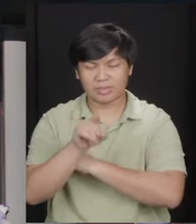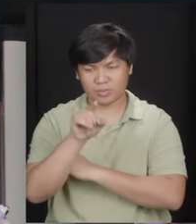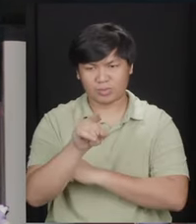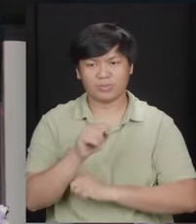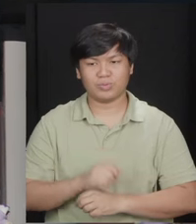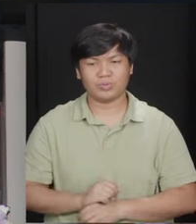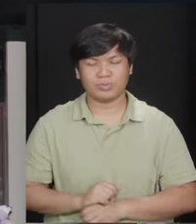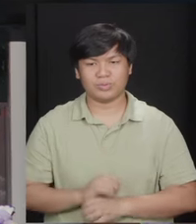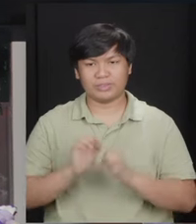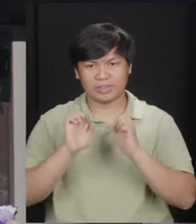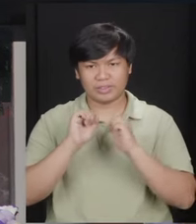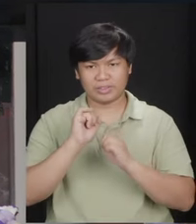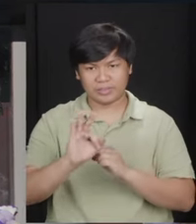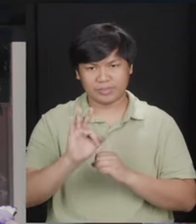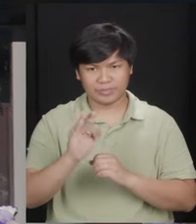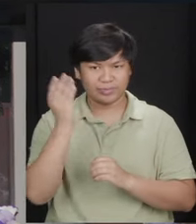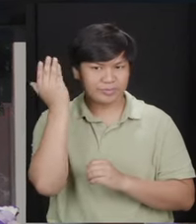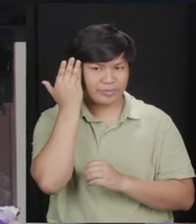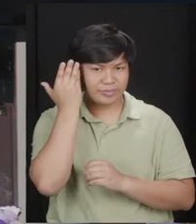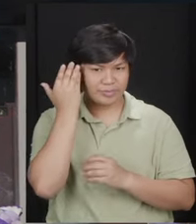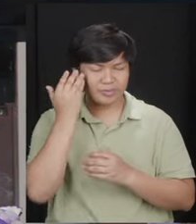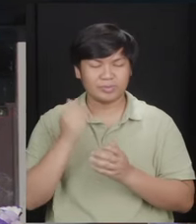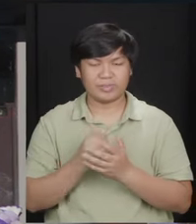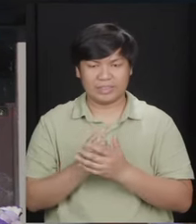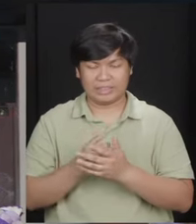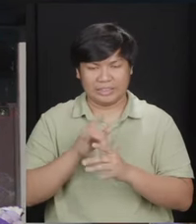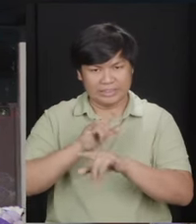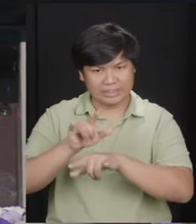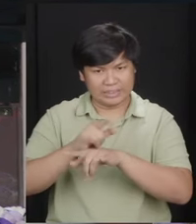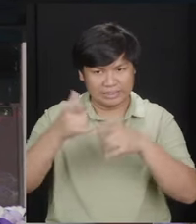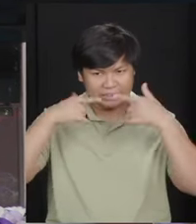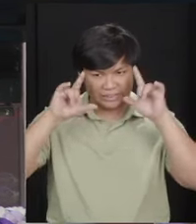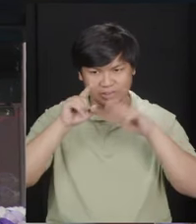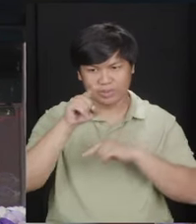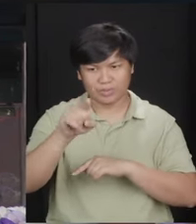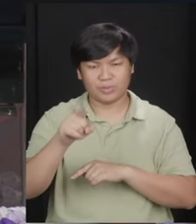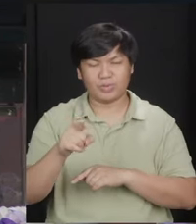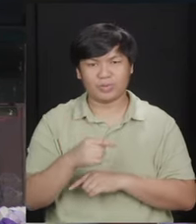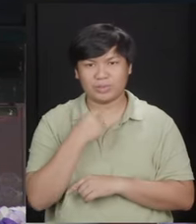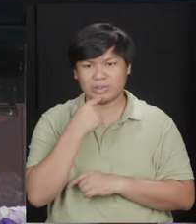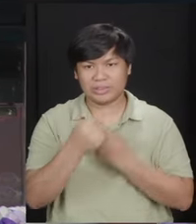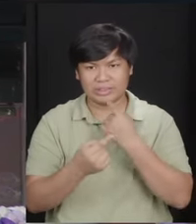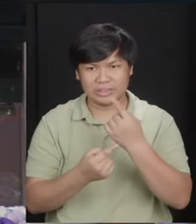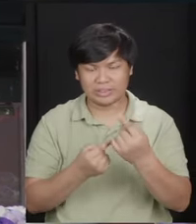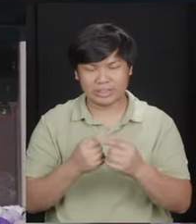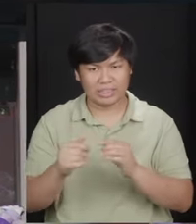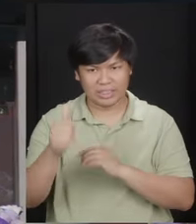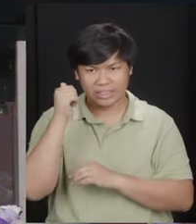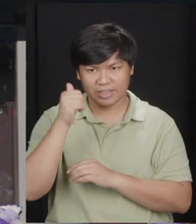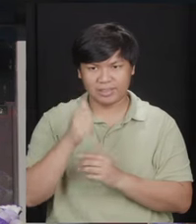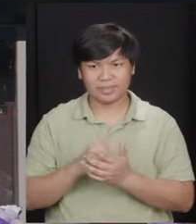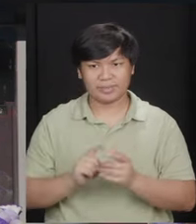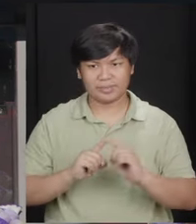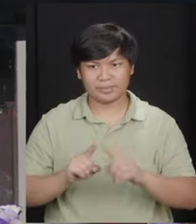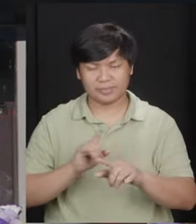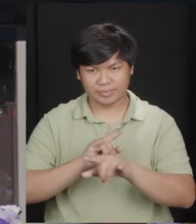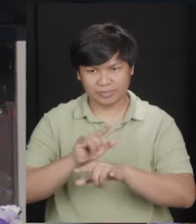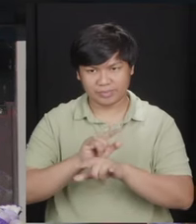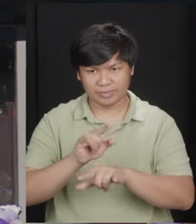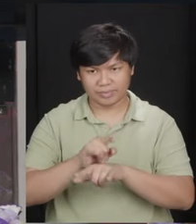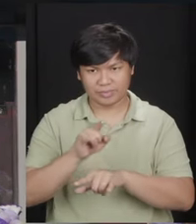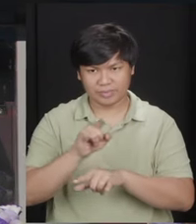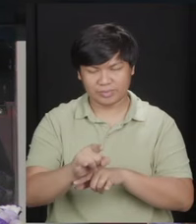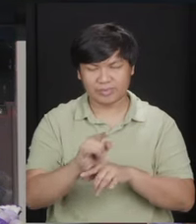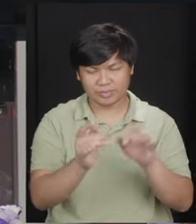they're slandering you before other people, they're not willing to face you and say things to your face, But they slander you in